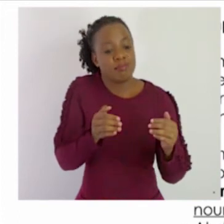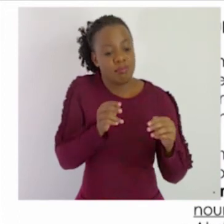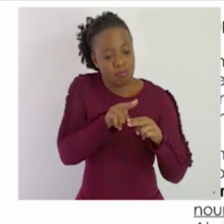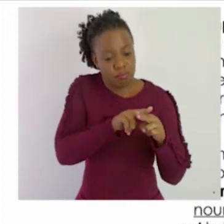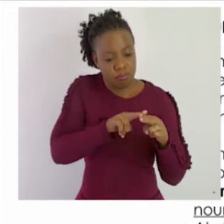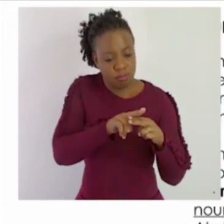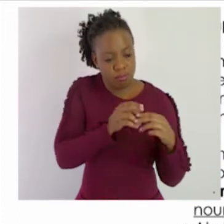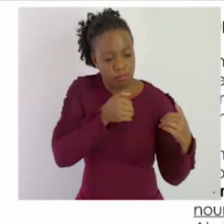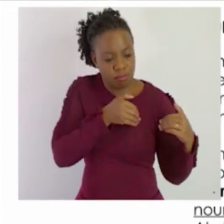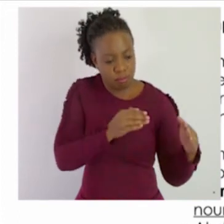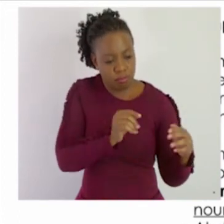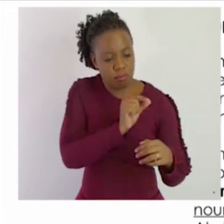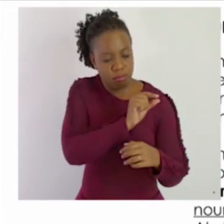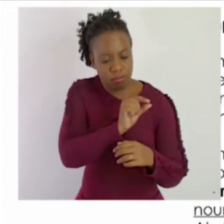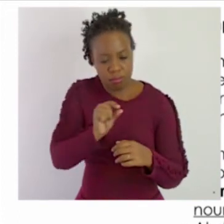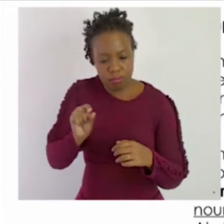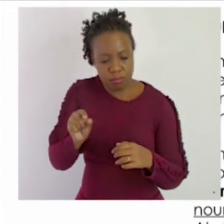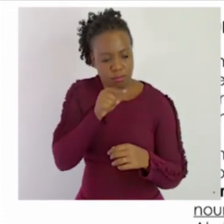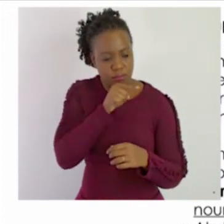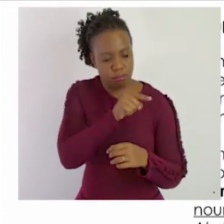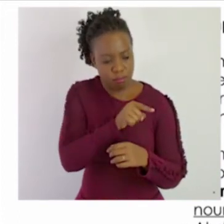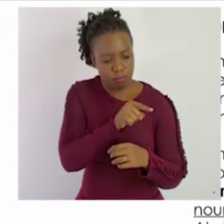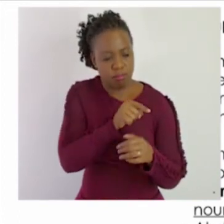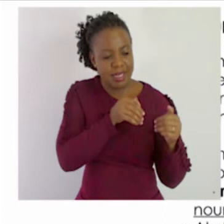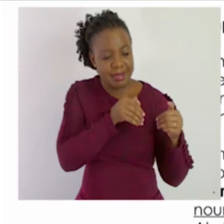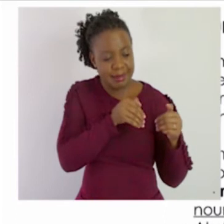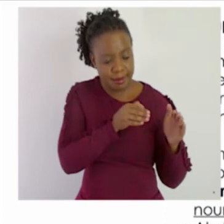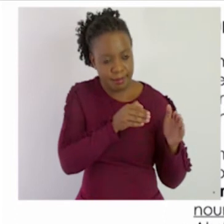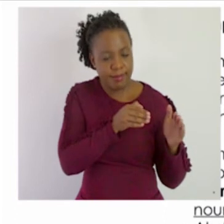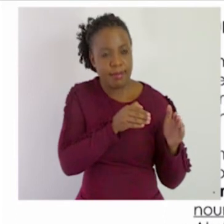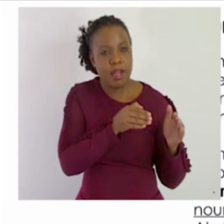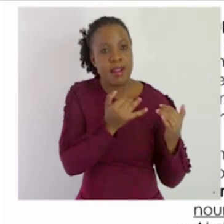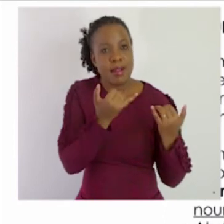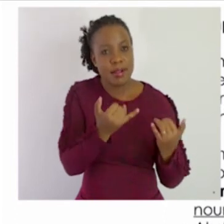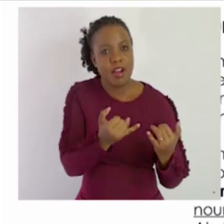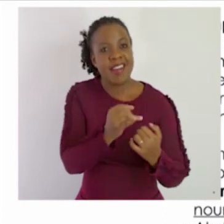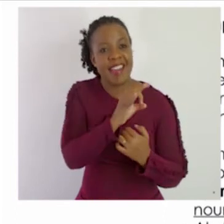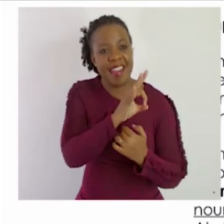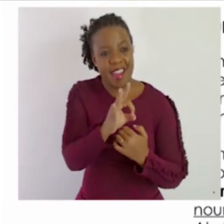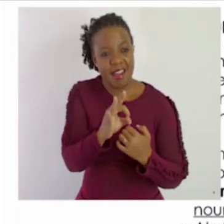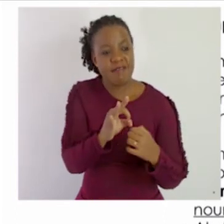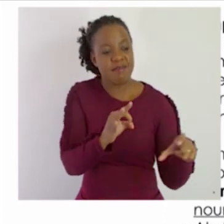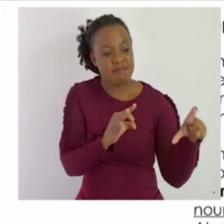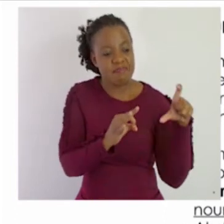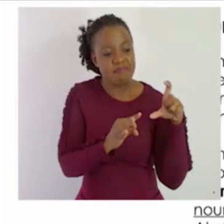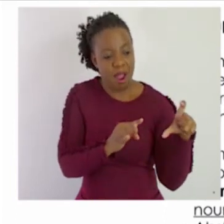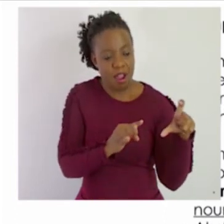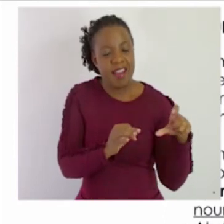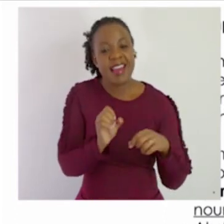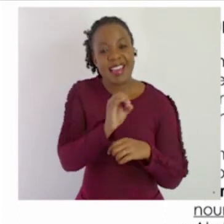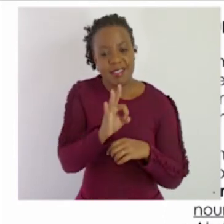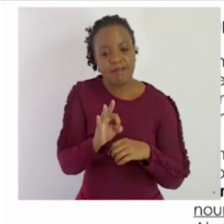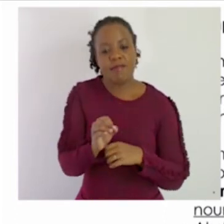we are saying it is only when an abstract noun begins or starts a